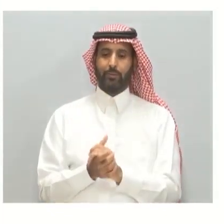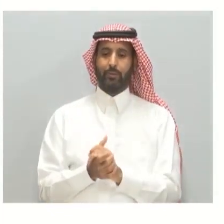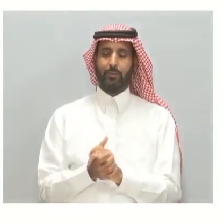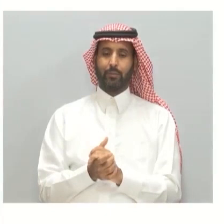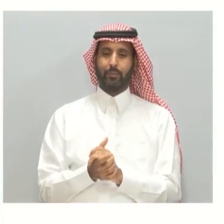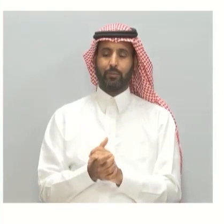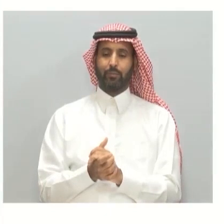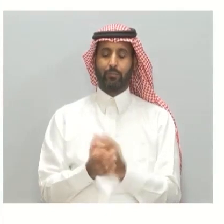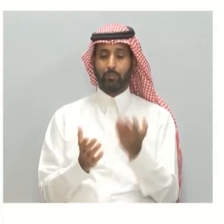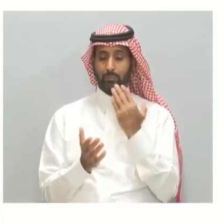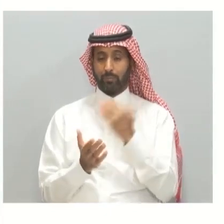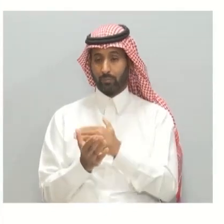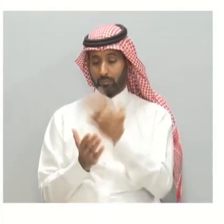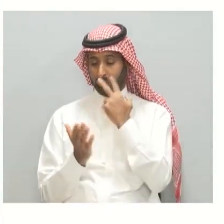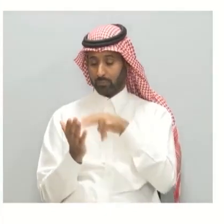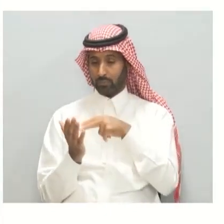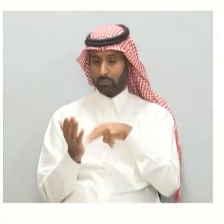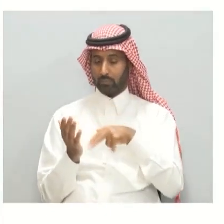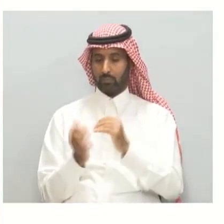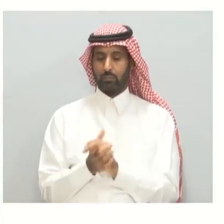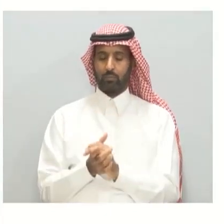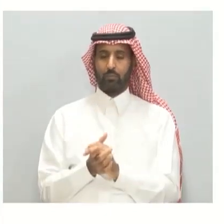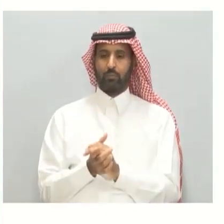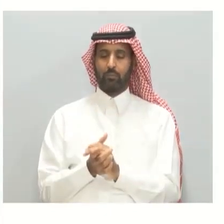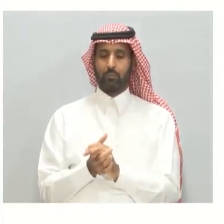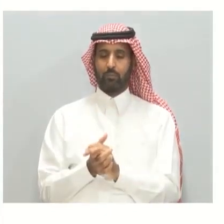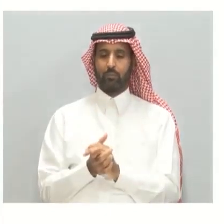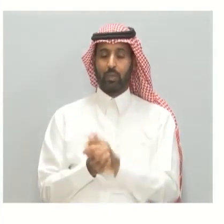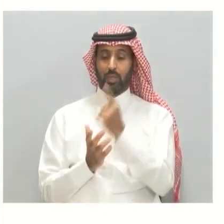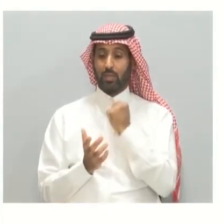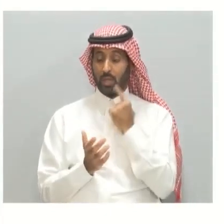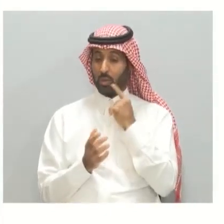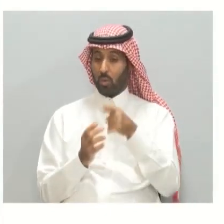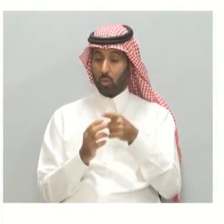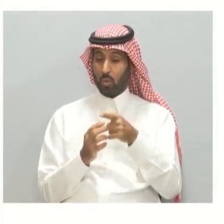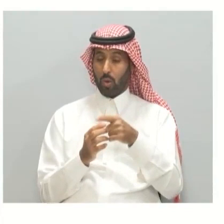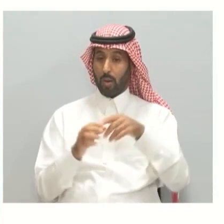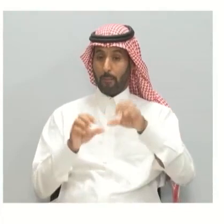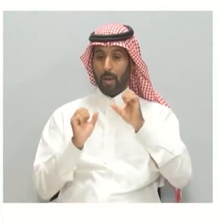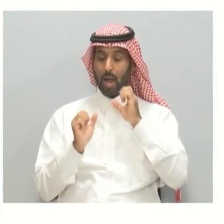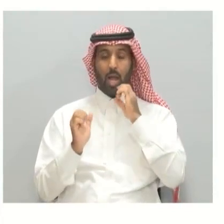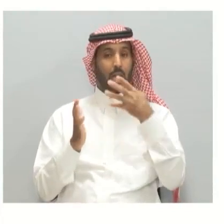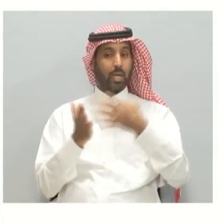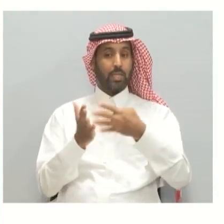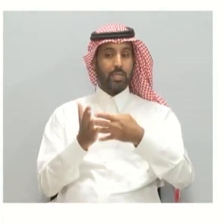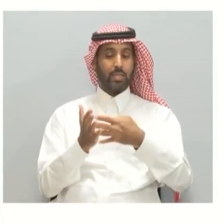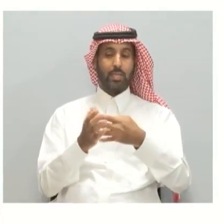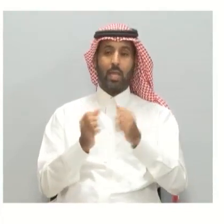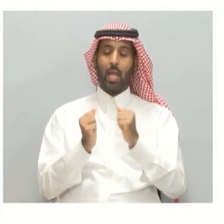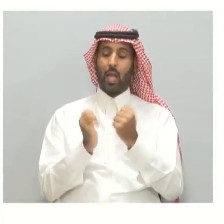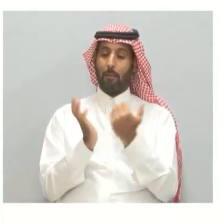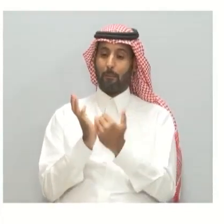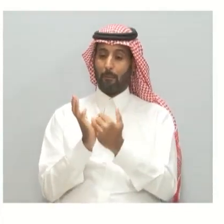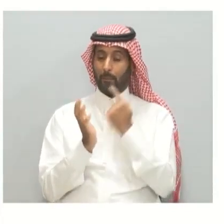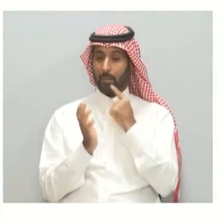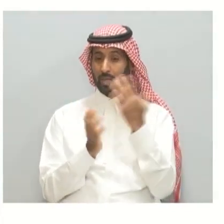So let's check the answer together here. An arborist needs to have a related bachelor's degree, for example, in